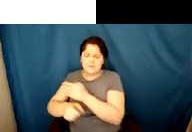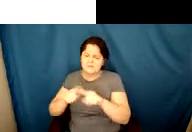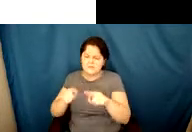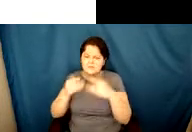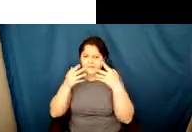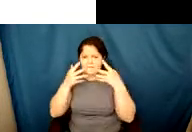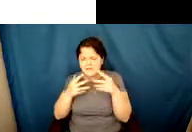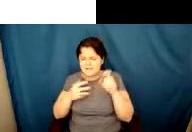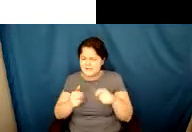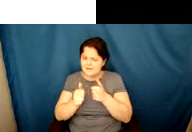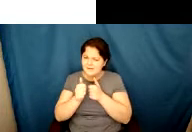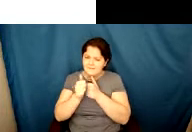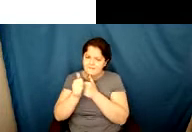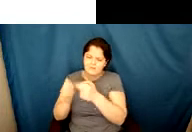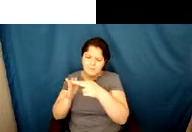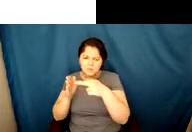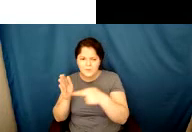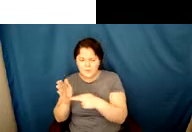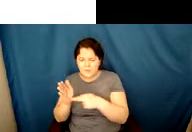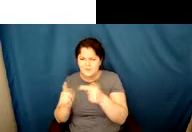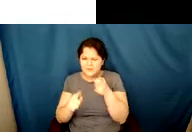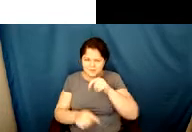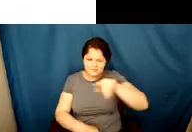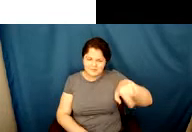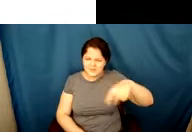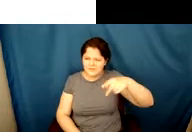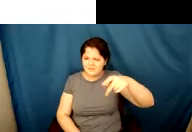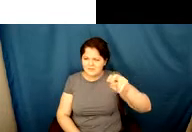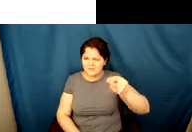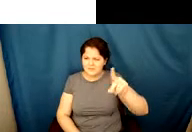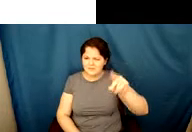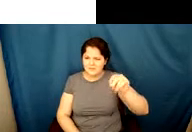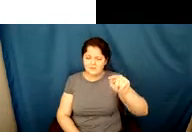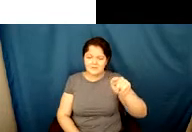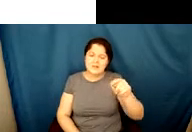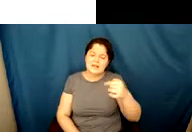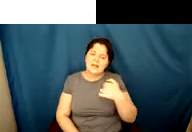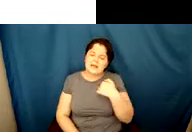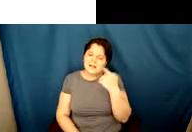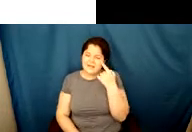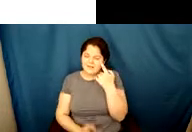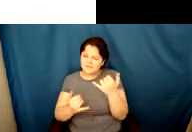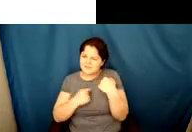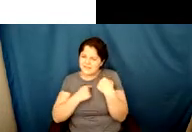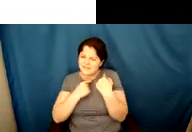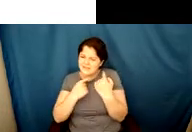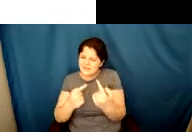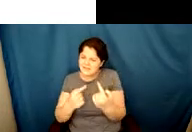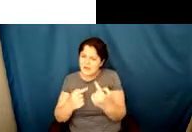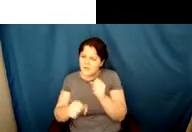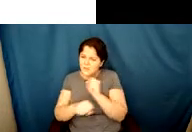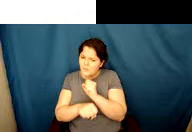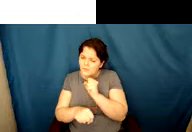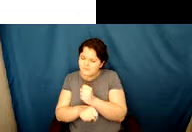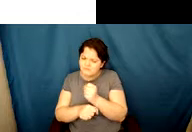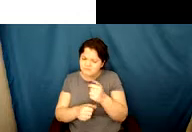some guidelines from PennDOT, and it looks like, based on the work we've done so far, that the development will be